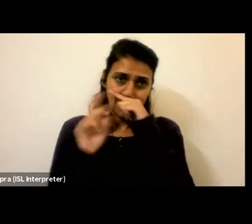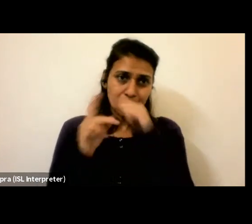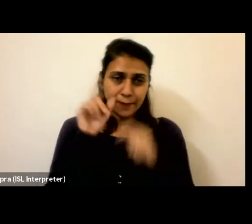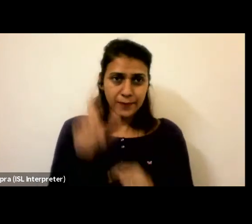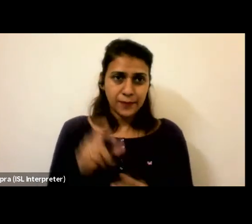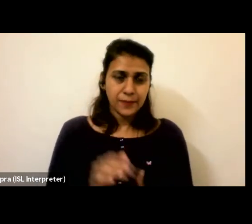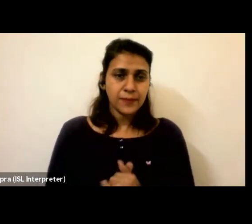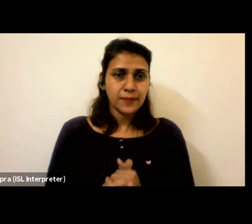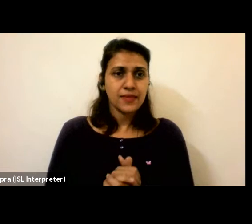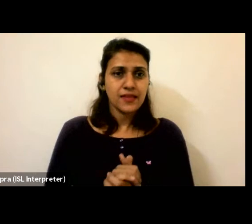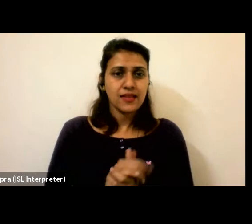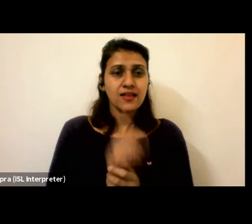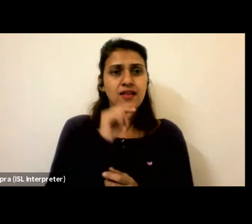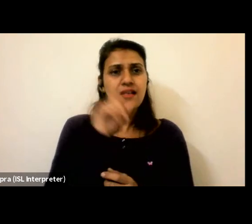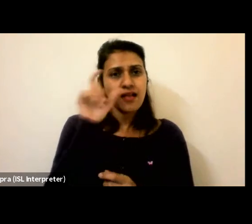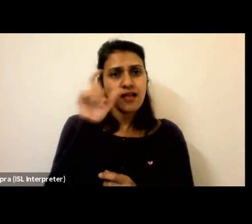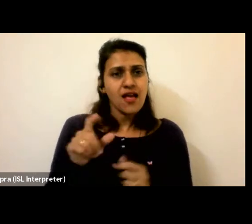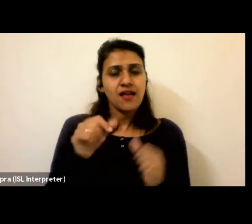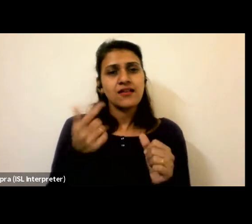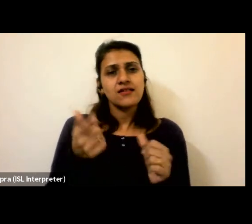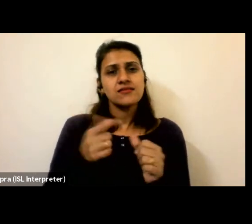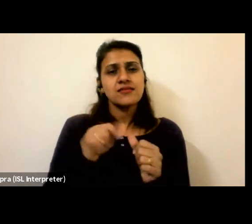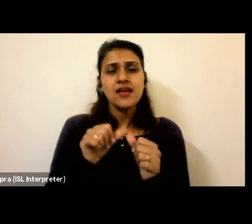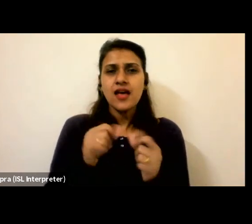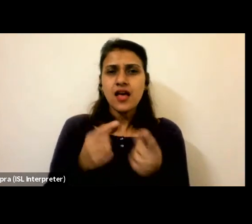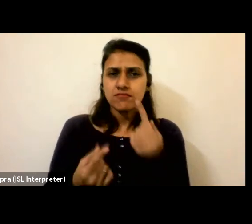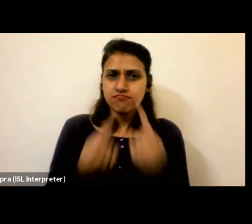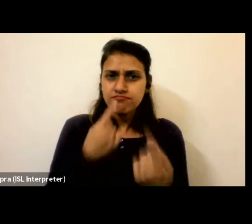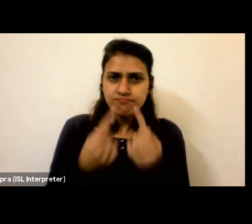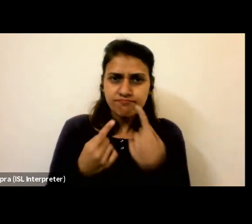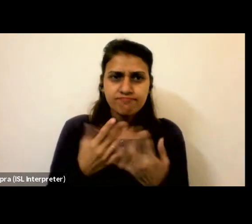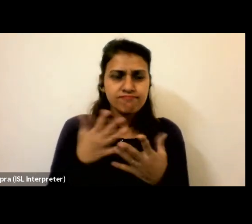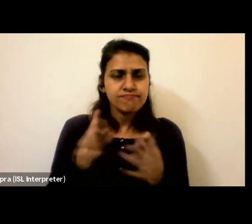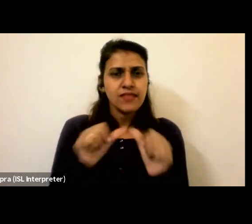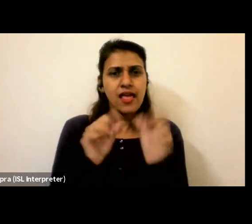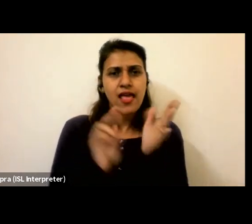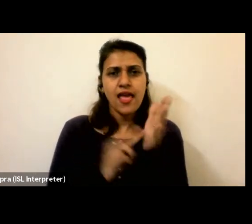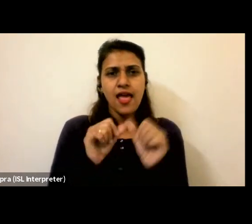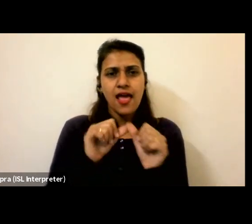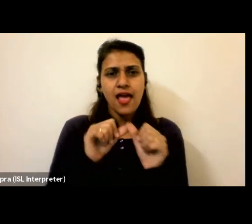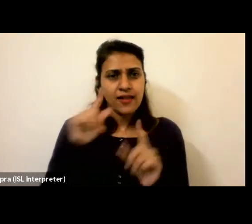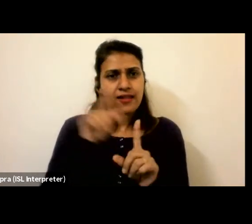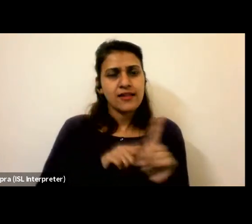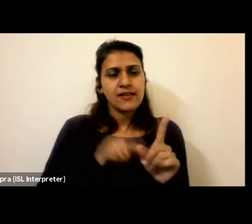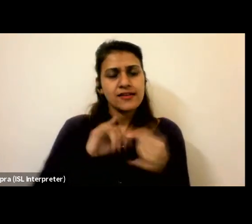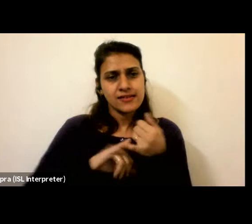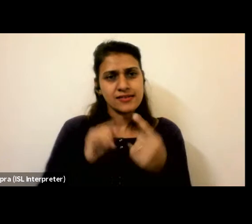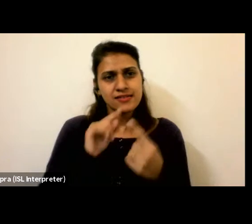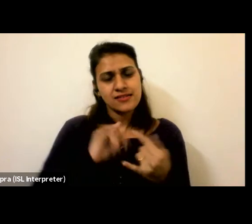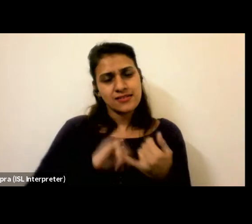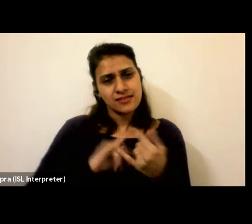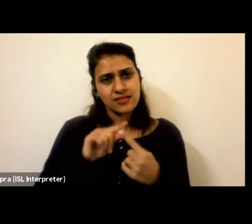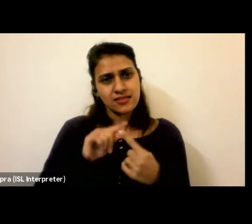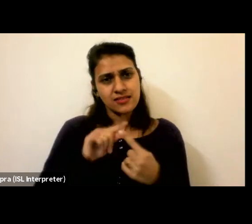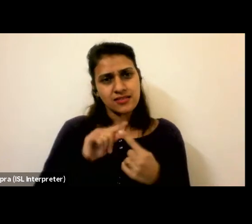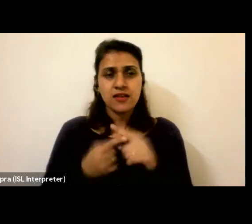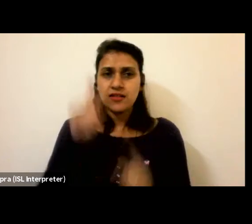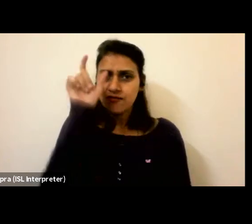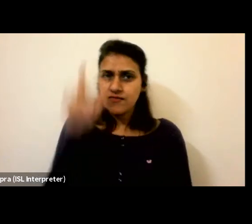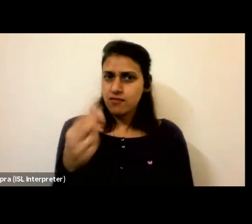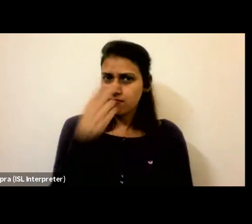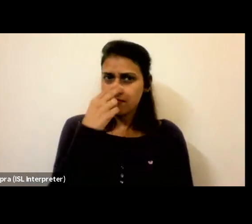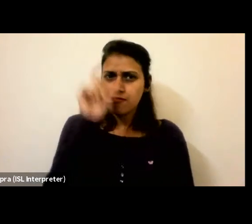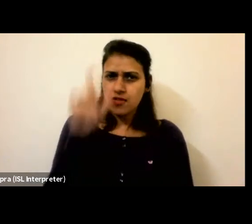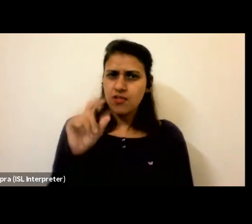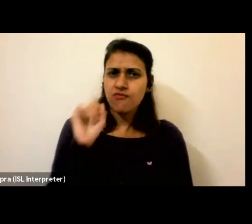Analyst, Credit Officer, Deutsche Bank. Ajay is the first visually impaired person from India to receive